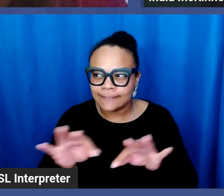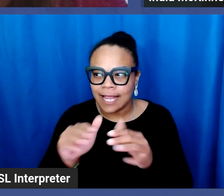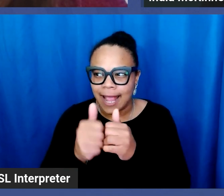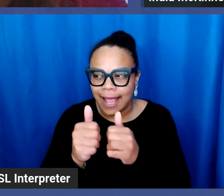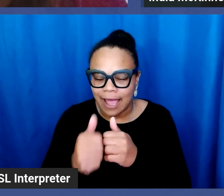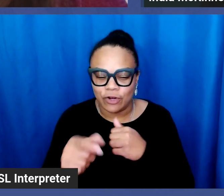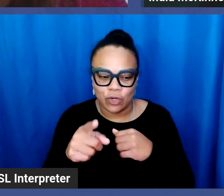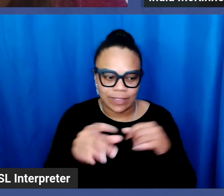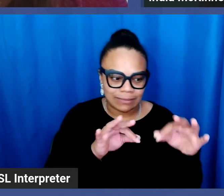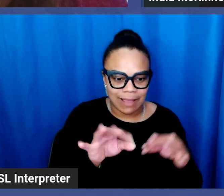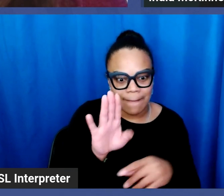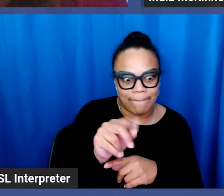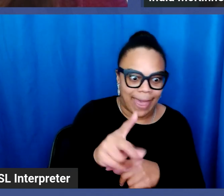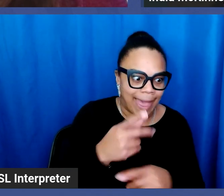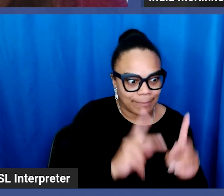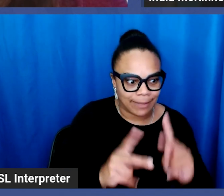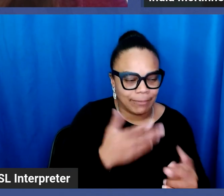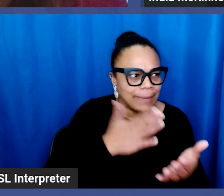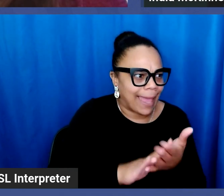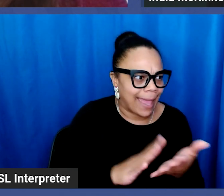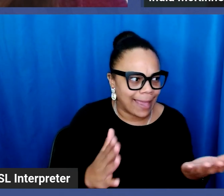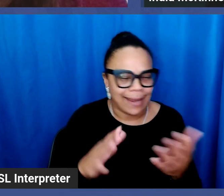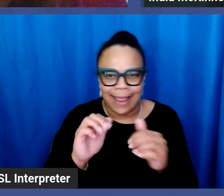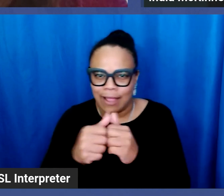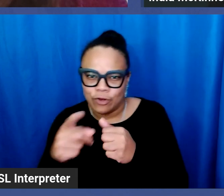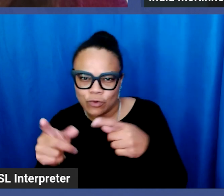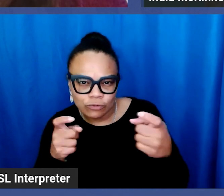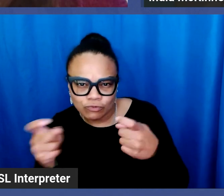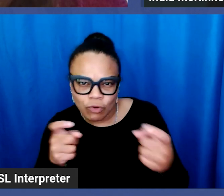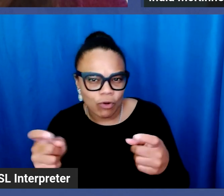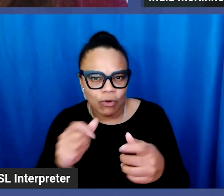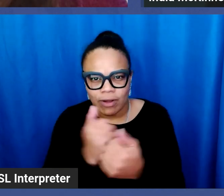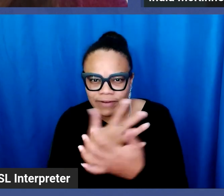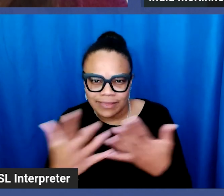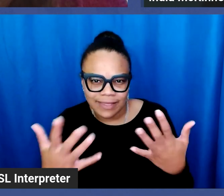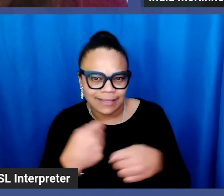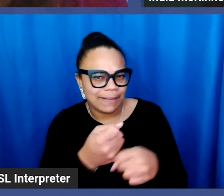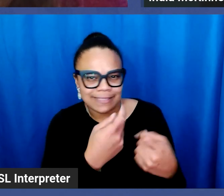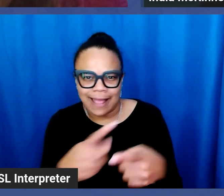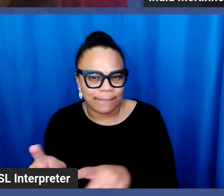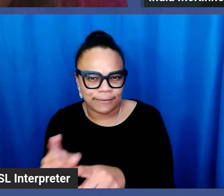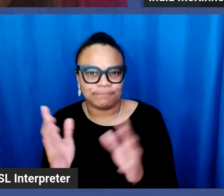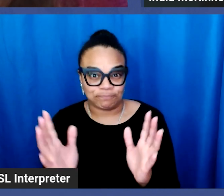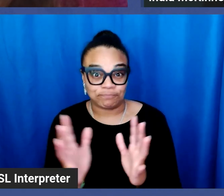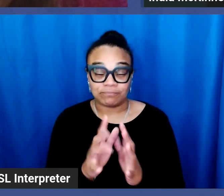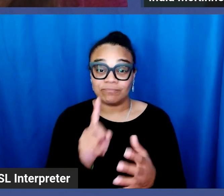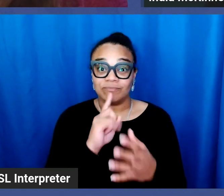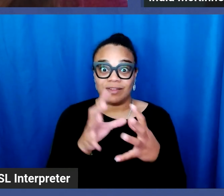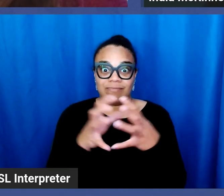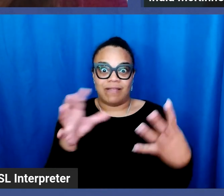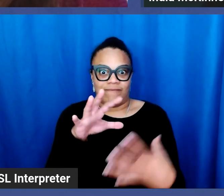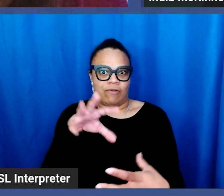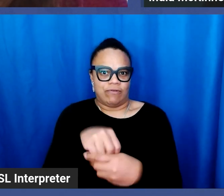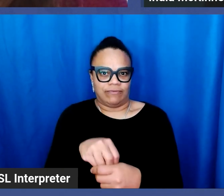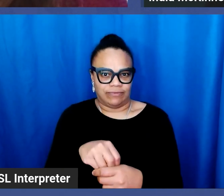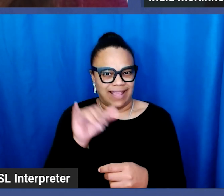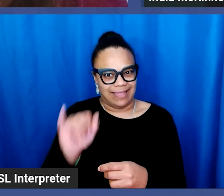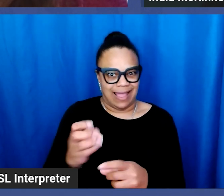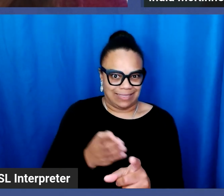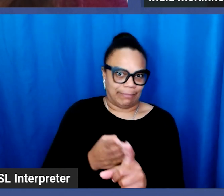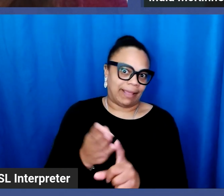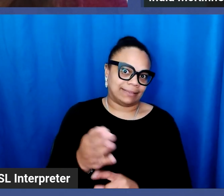define speak, and how do you control all of the levers that make that happen. So there's a lot that's been happening in that